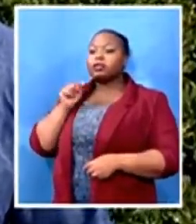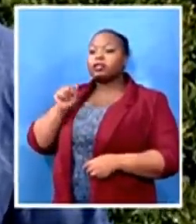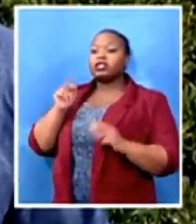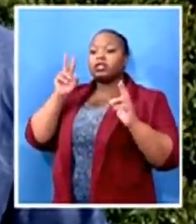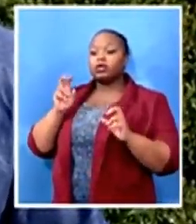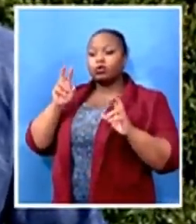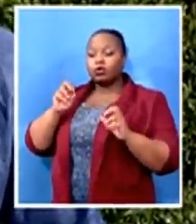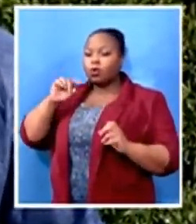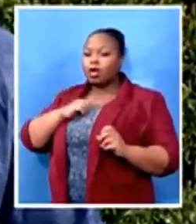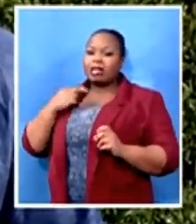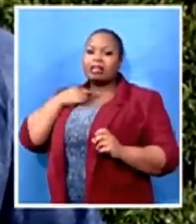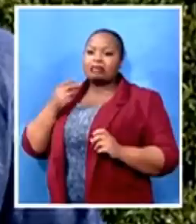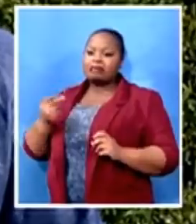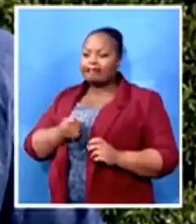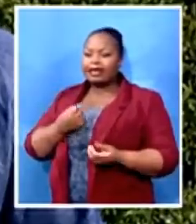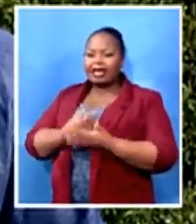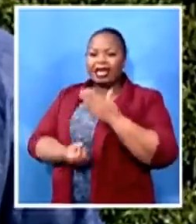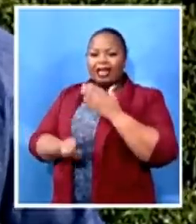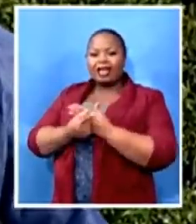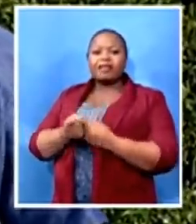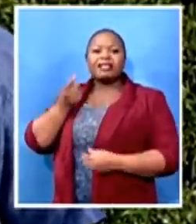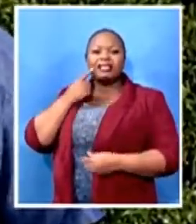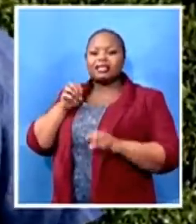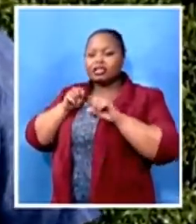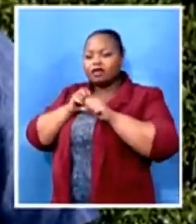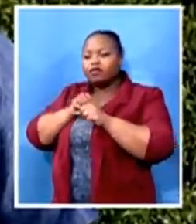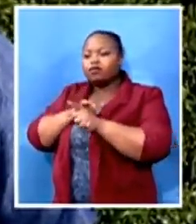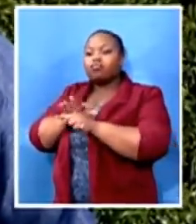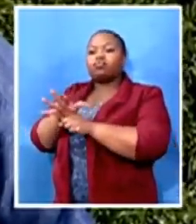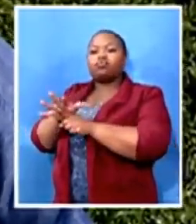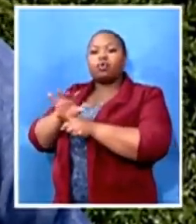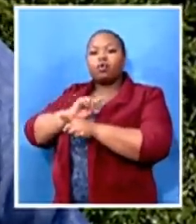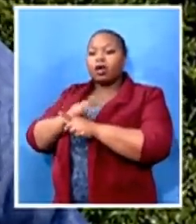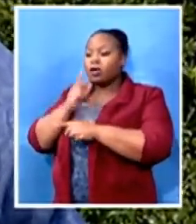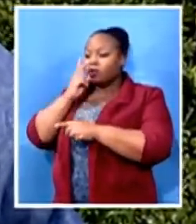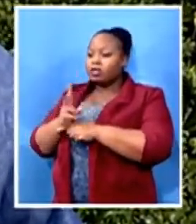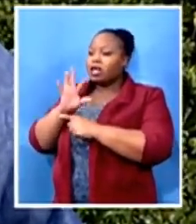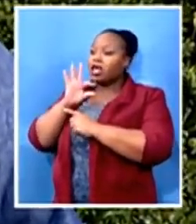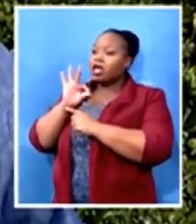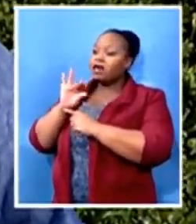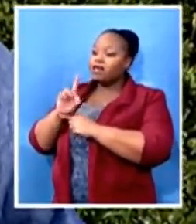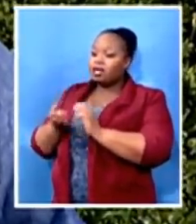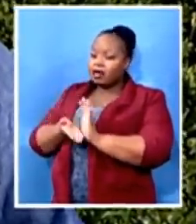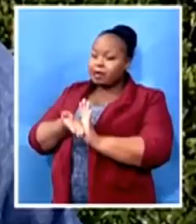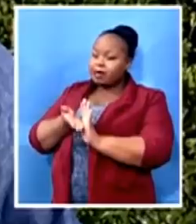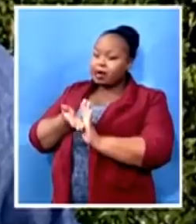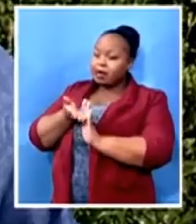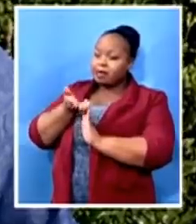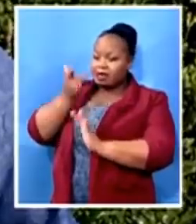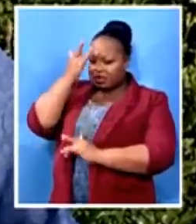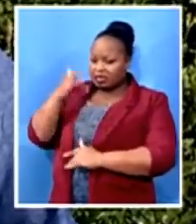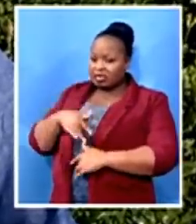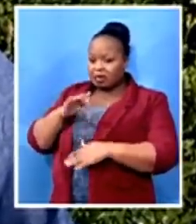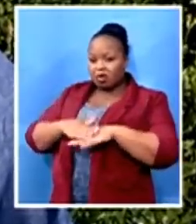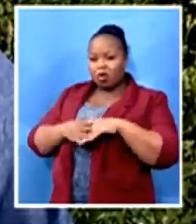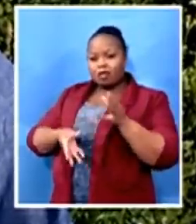infection. As you see, our numbers surging every day. That was an issue identified. We were discussing the mitigating factors on